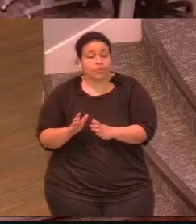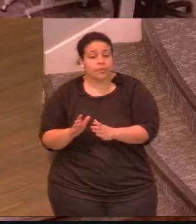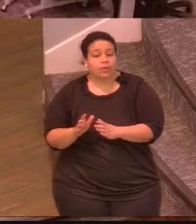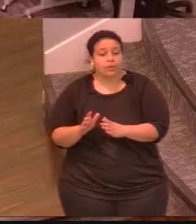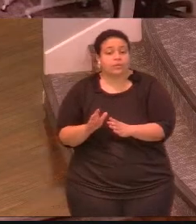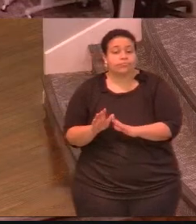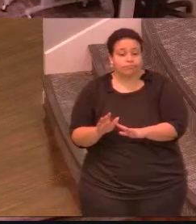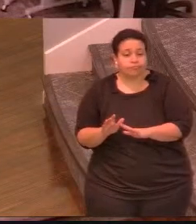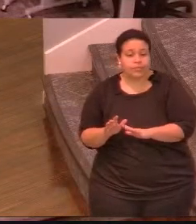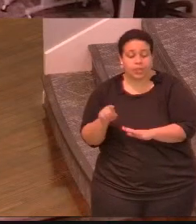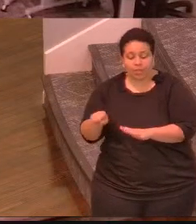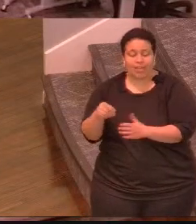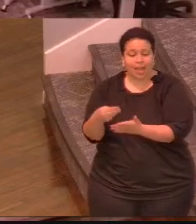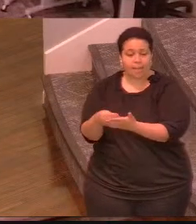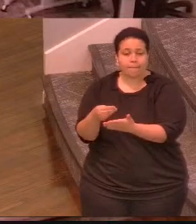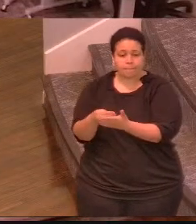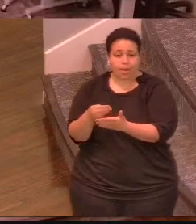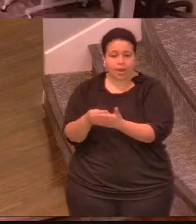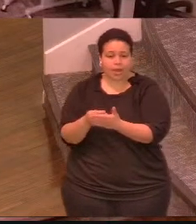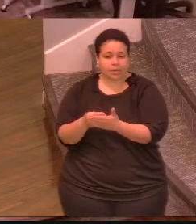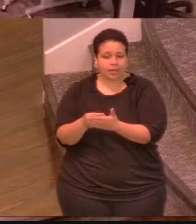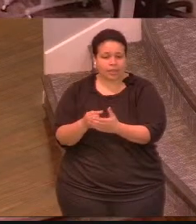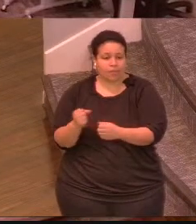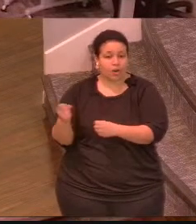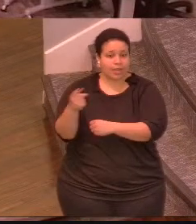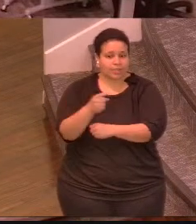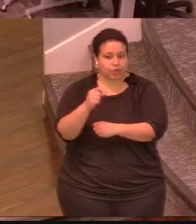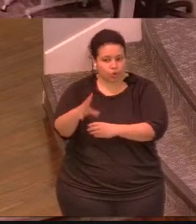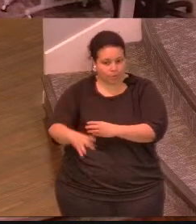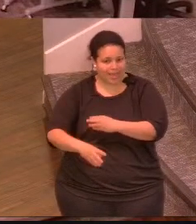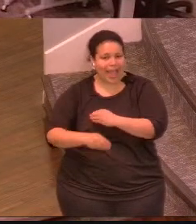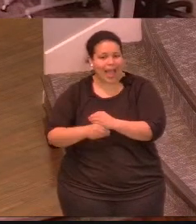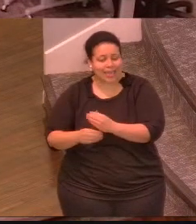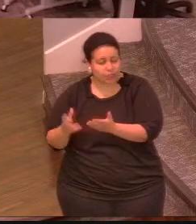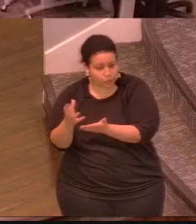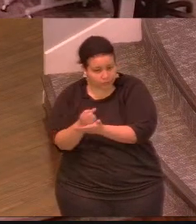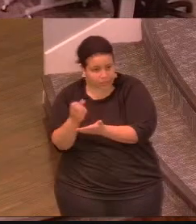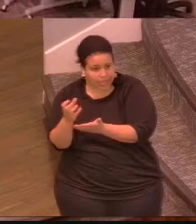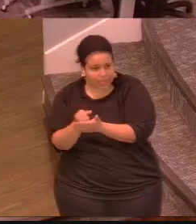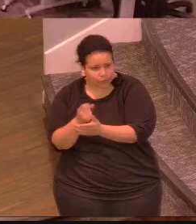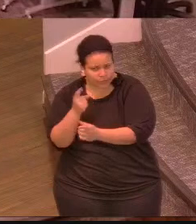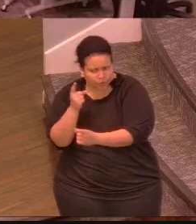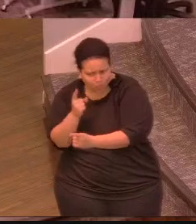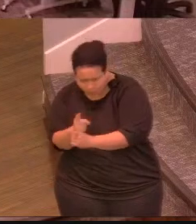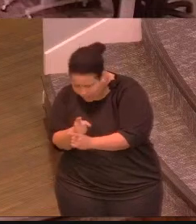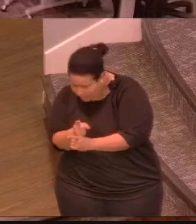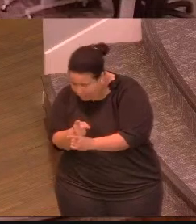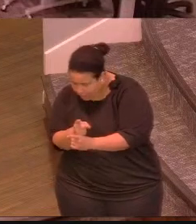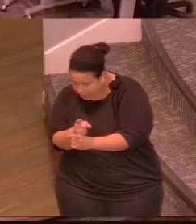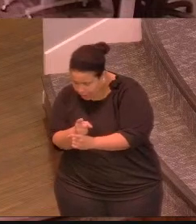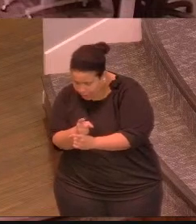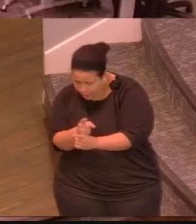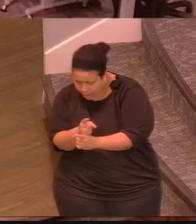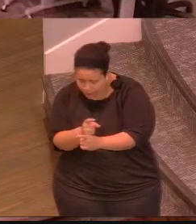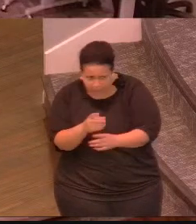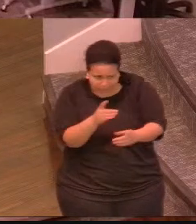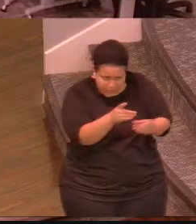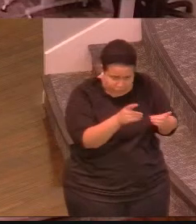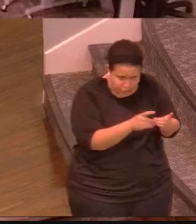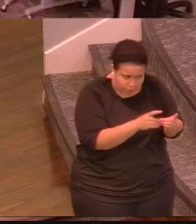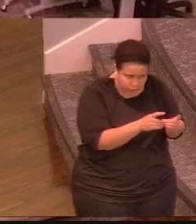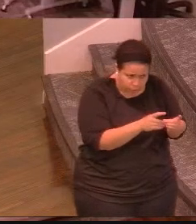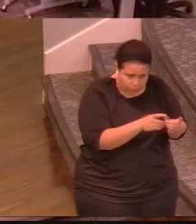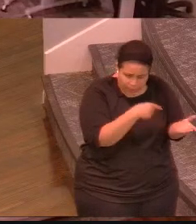that 2,000 will be added to their salaries, right? And the district will be paying a portion of